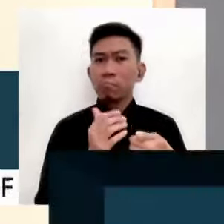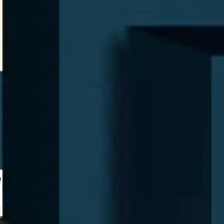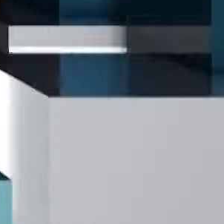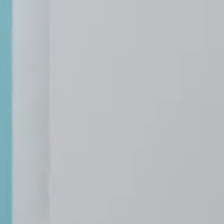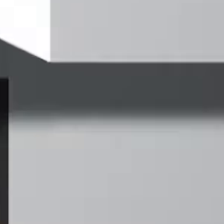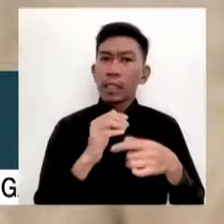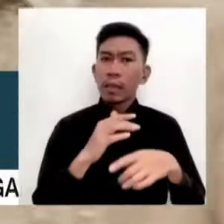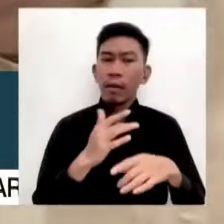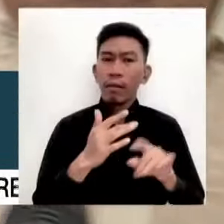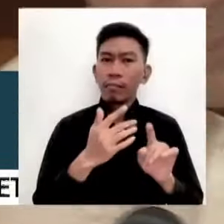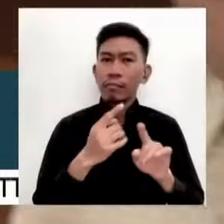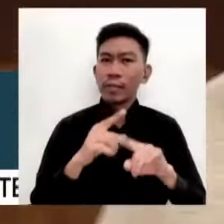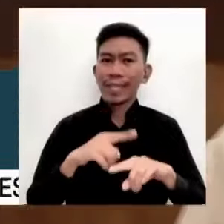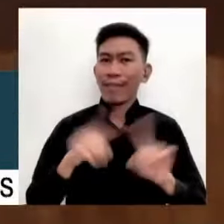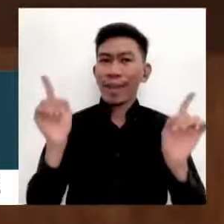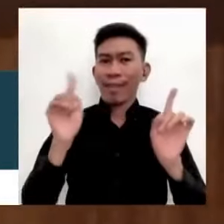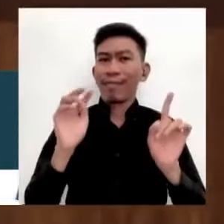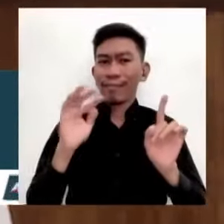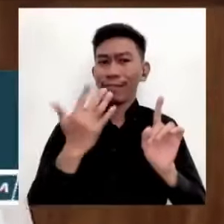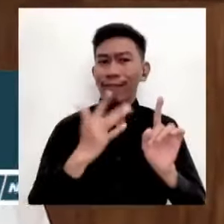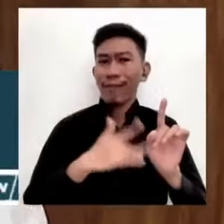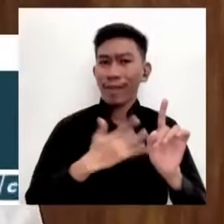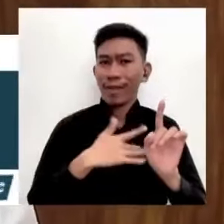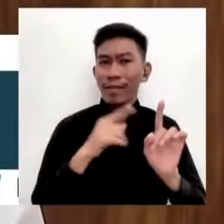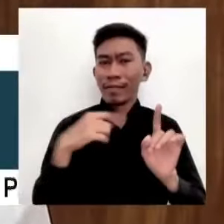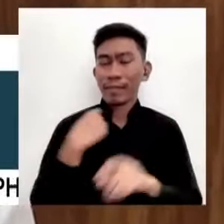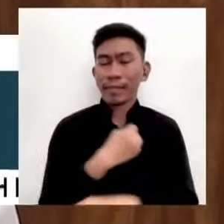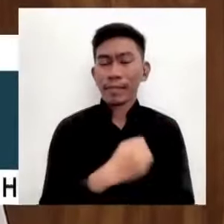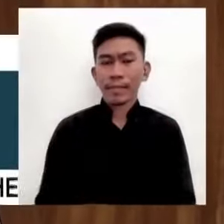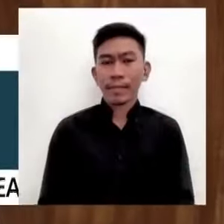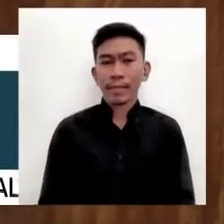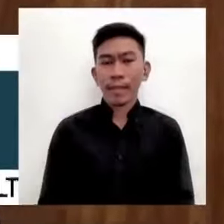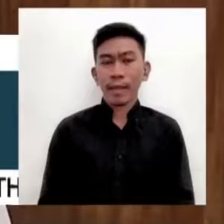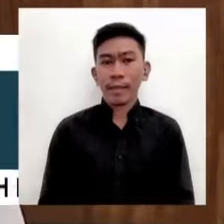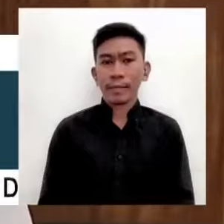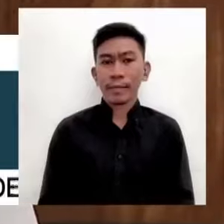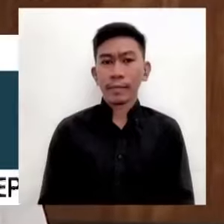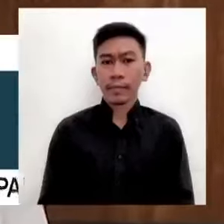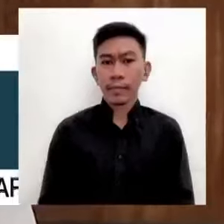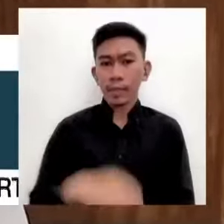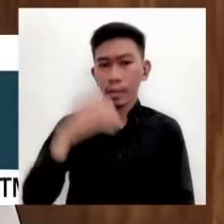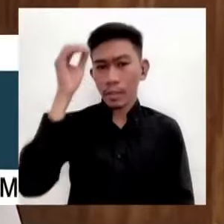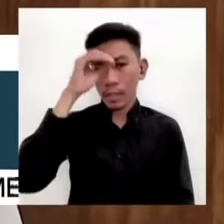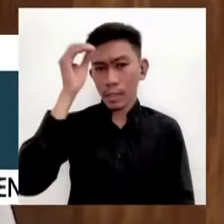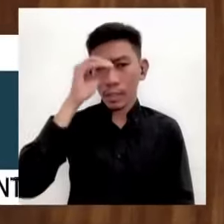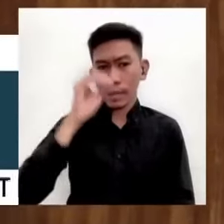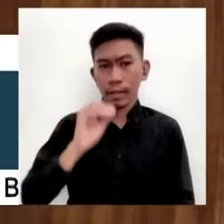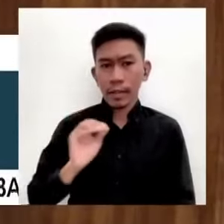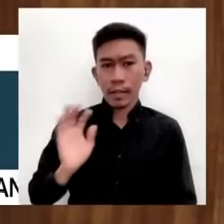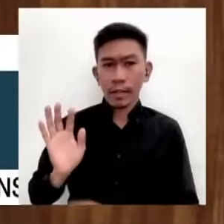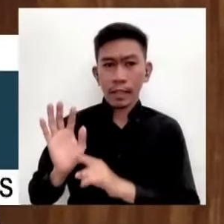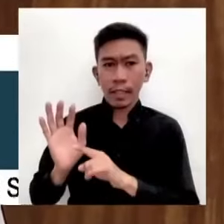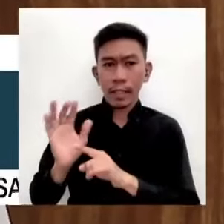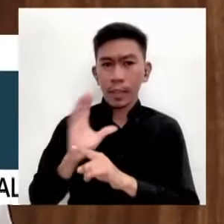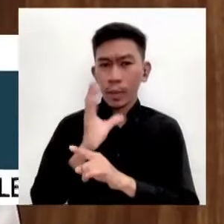With respect doon sa opinion ni... Sino nga ulit yun?